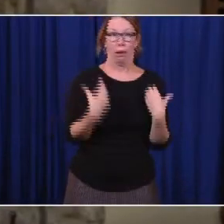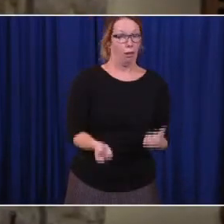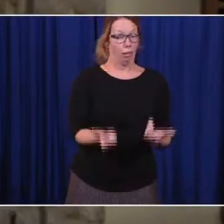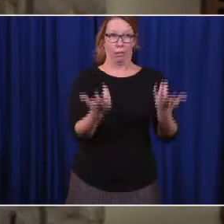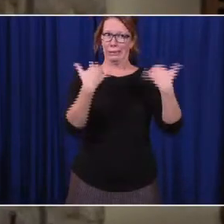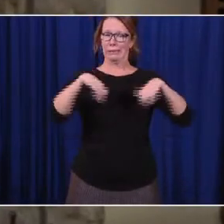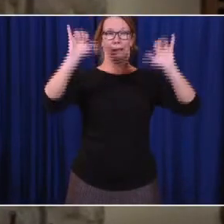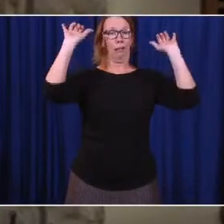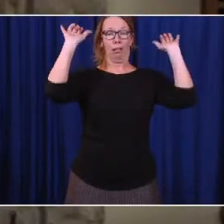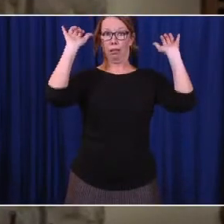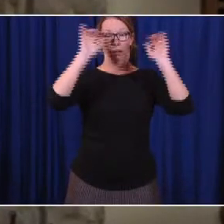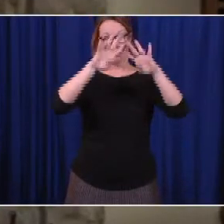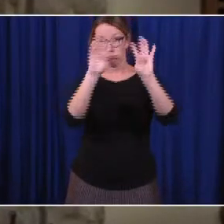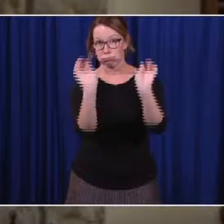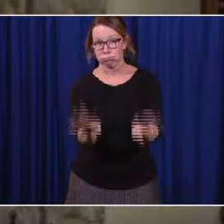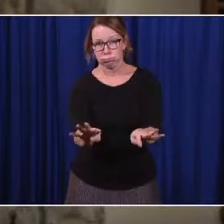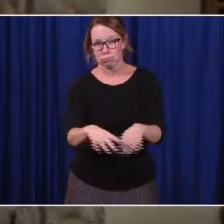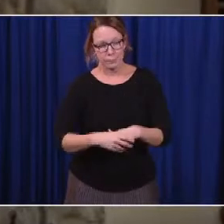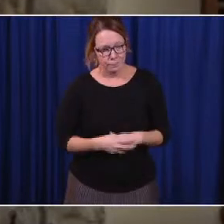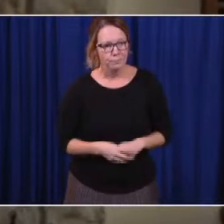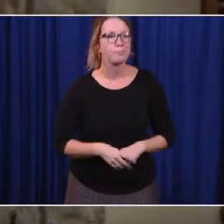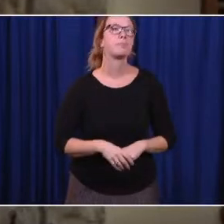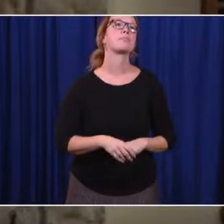Tell us a little bit about,